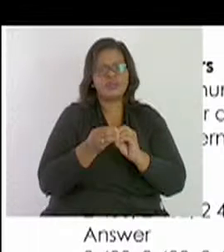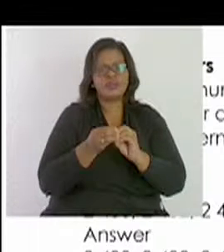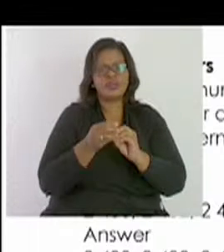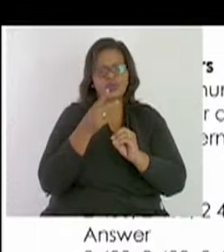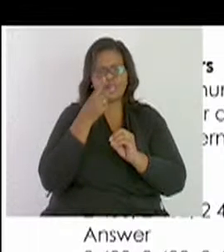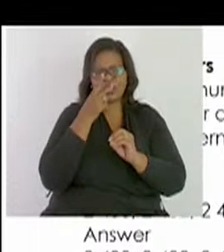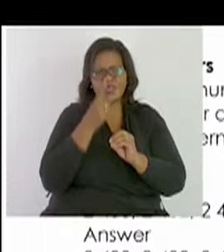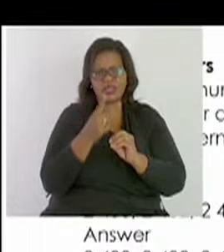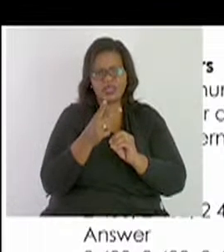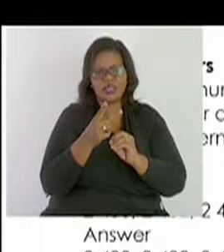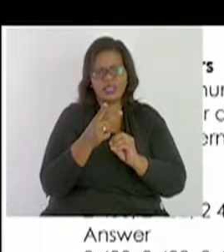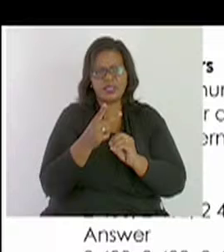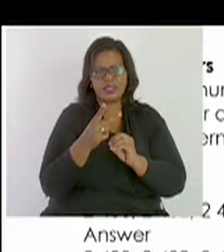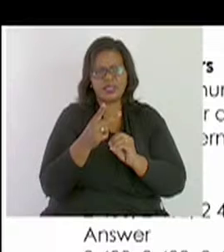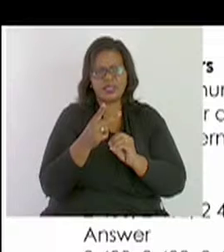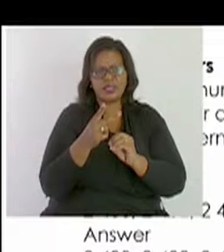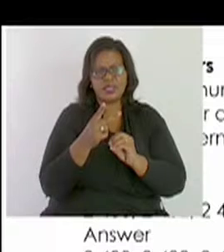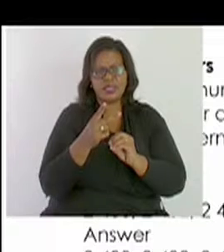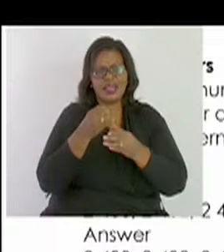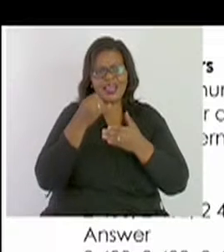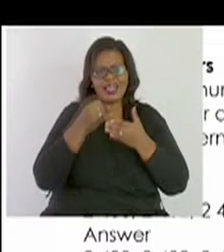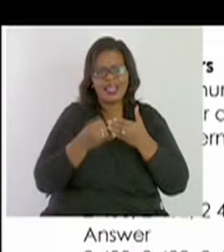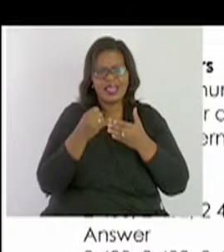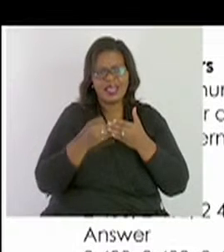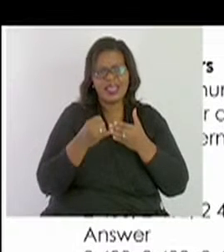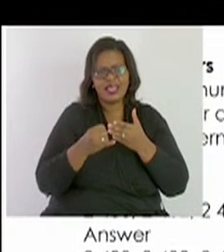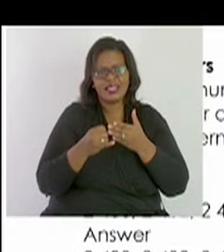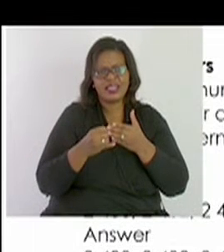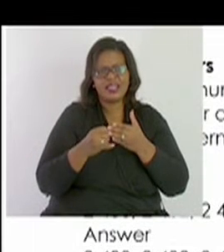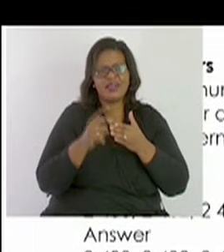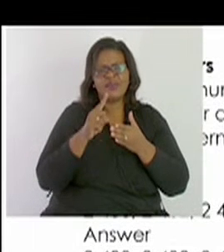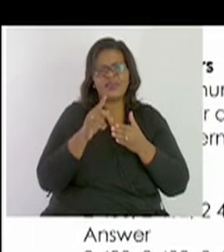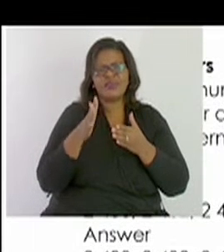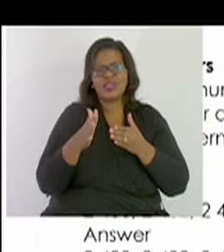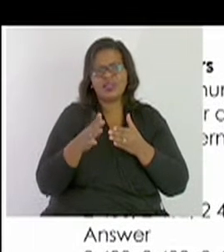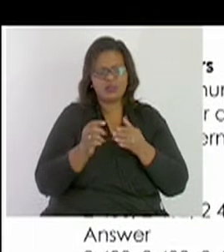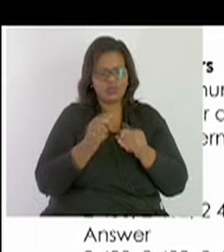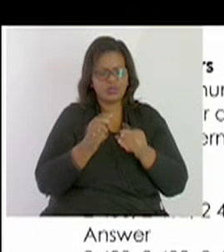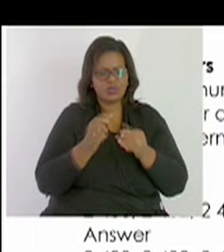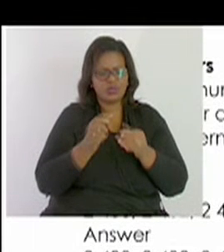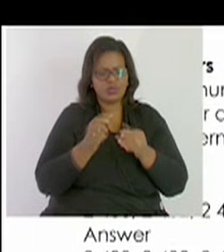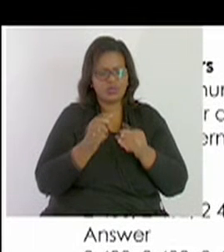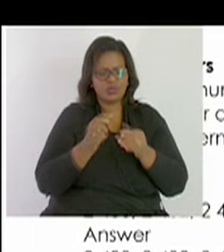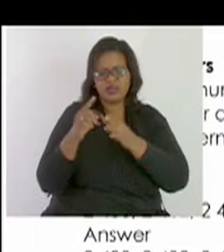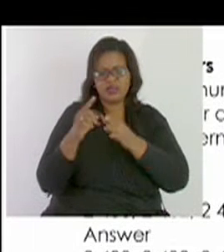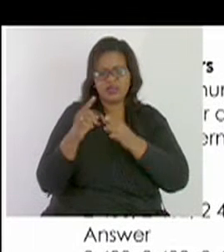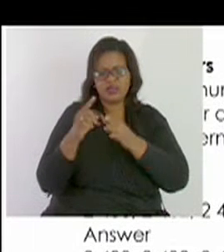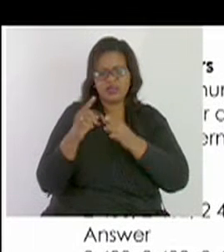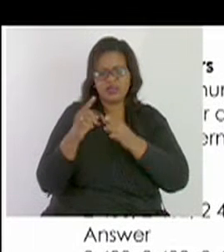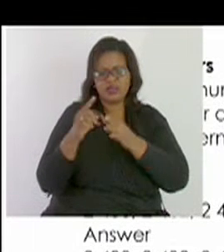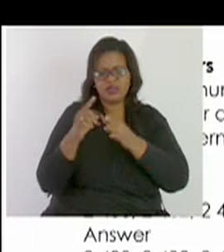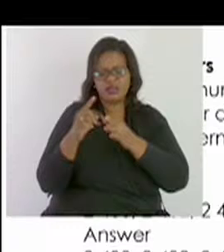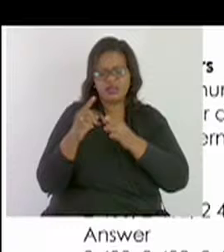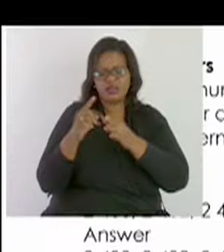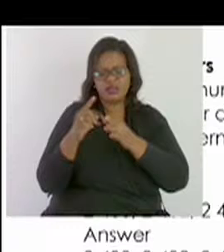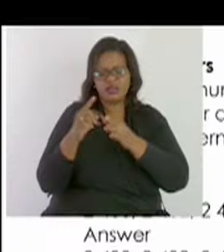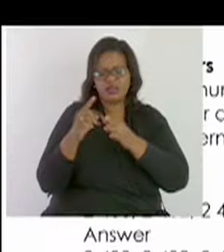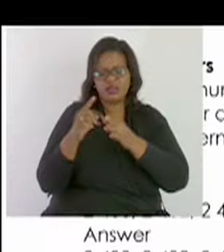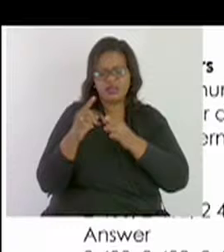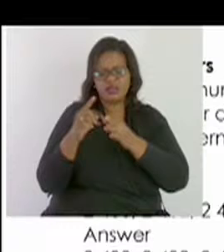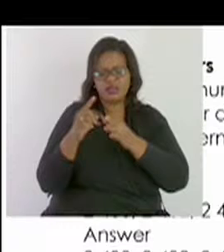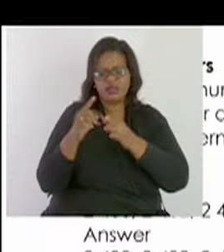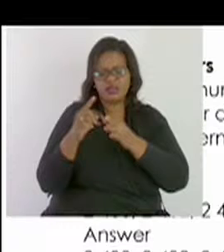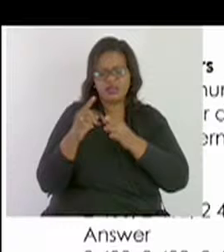having 20 at the end, then the second one is having 15 at the end. It means our numbers